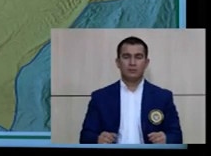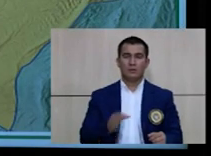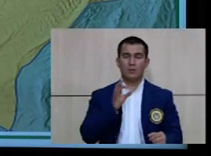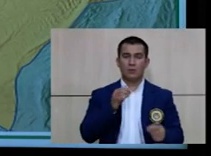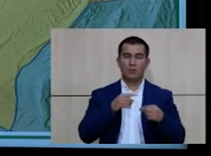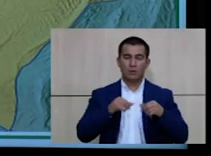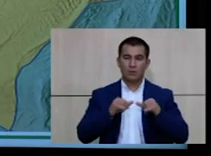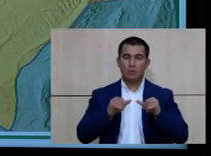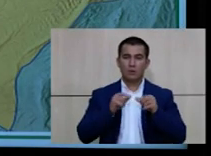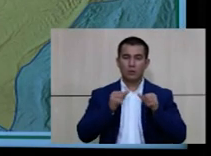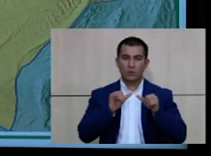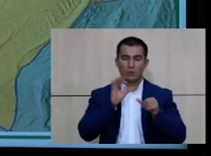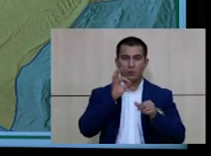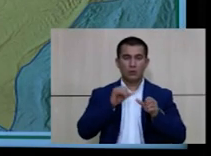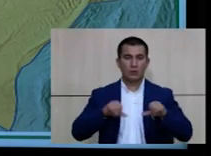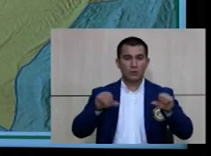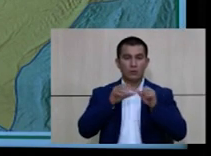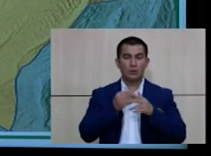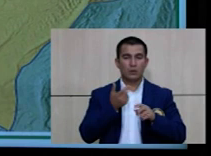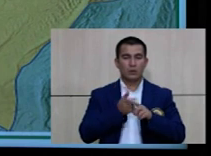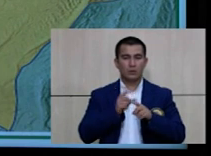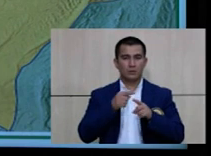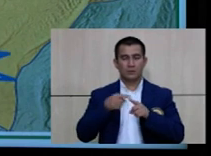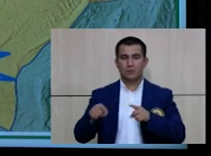Okrugda yog'inlar ham notekis taqsimlangan.